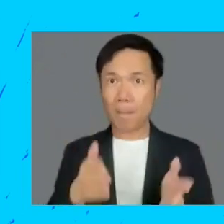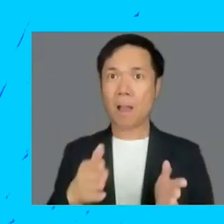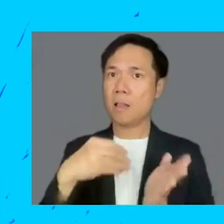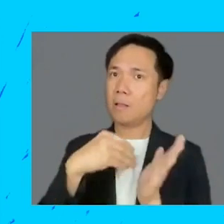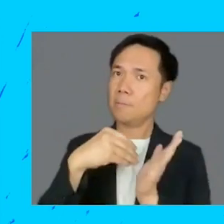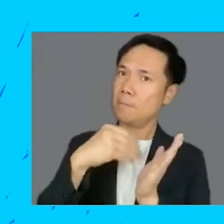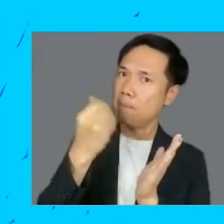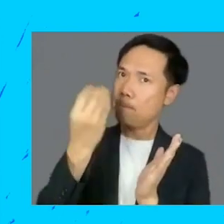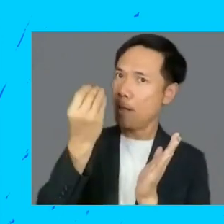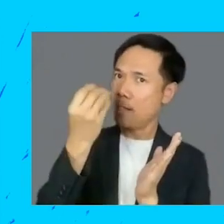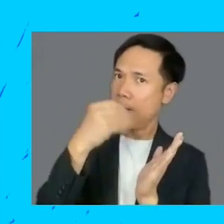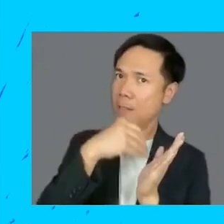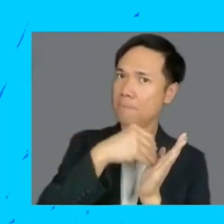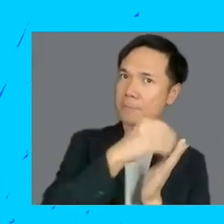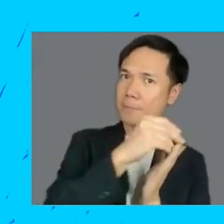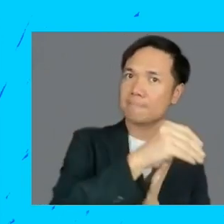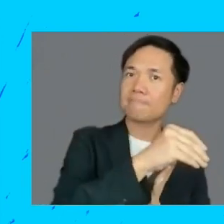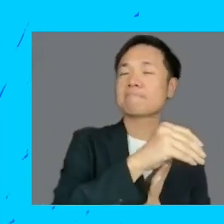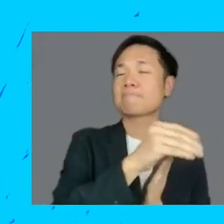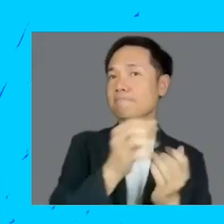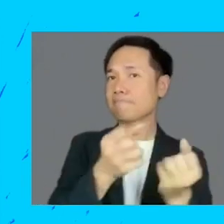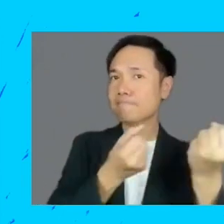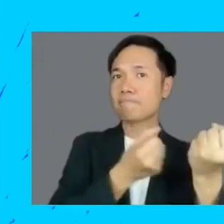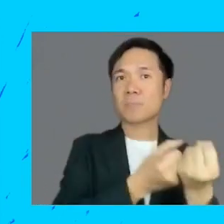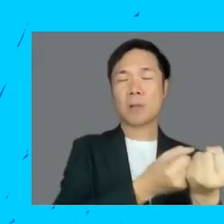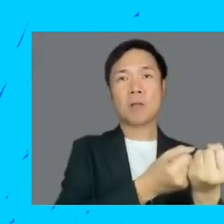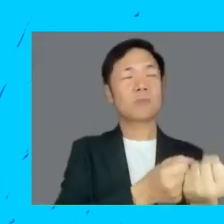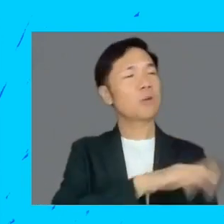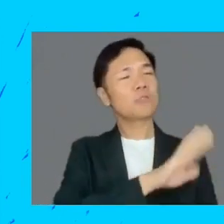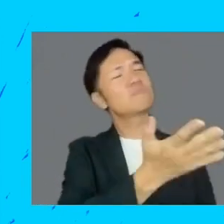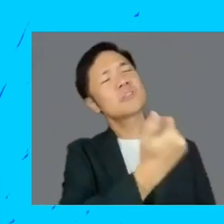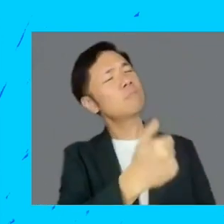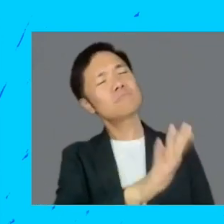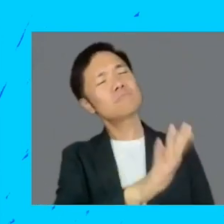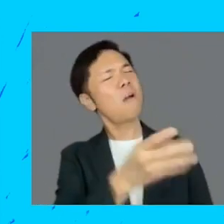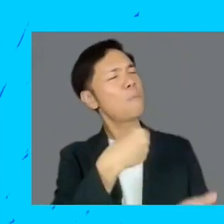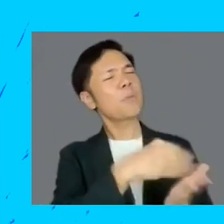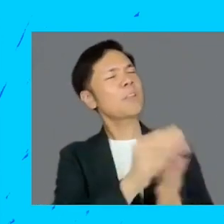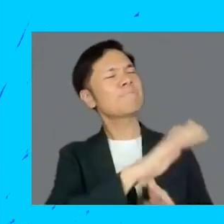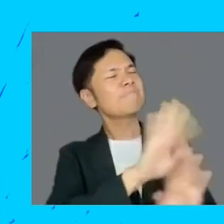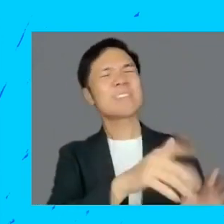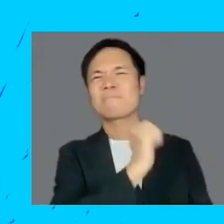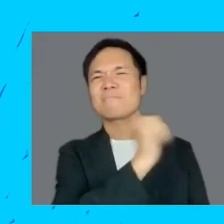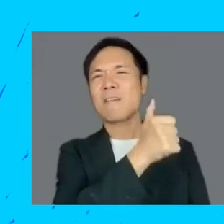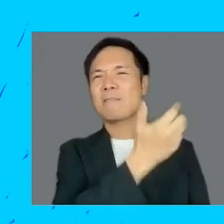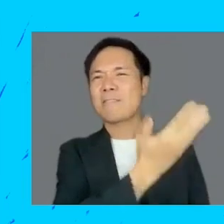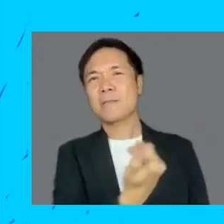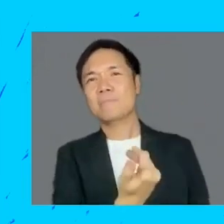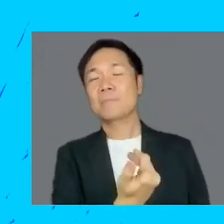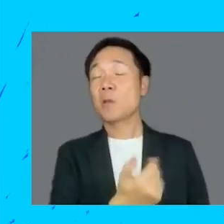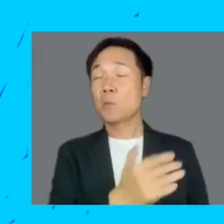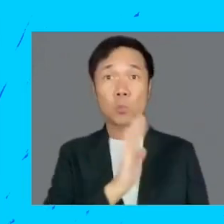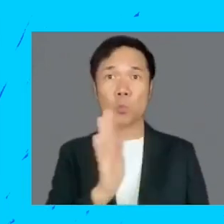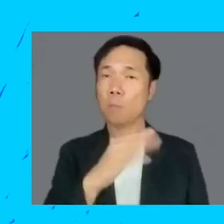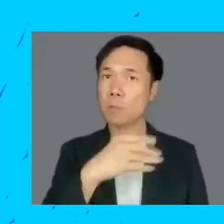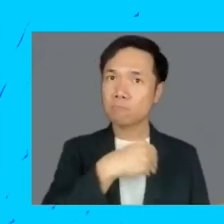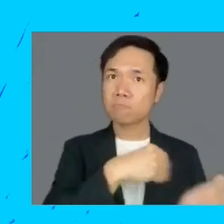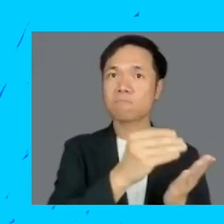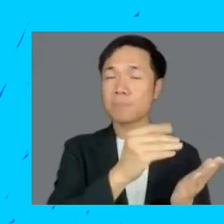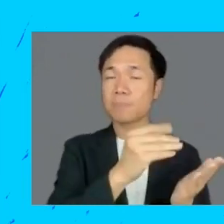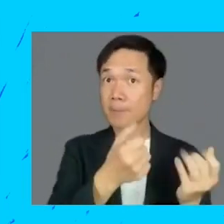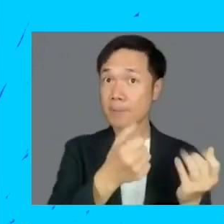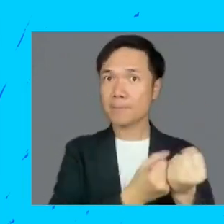find ways to fund that in stable ways so we can take the best advantage of the skills and knowledge that young people and